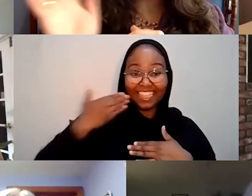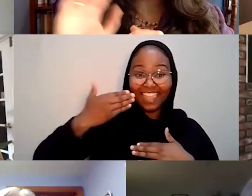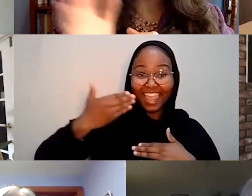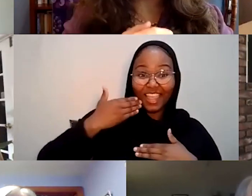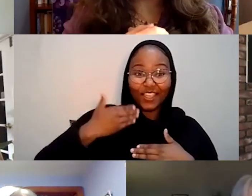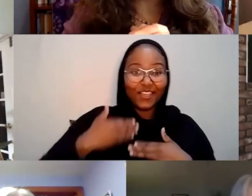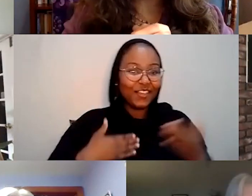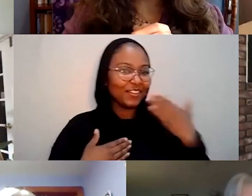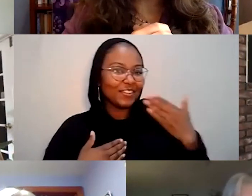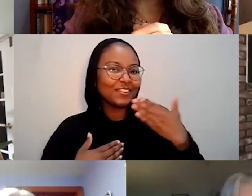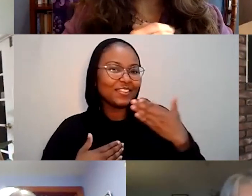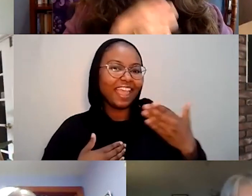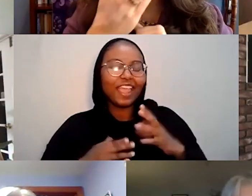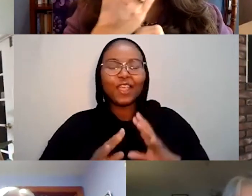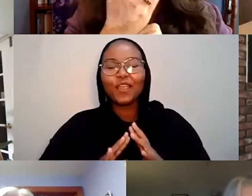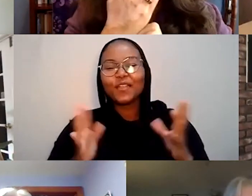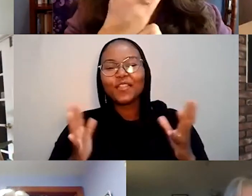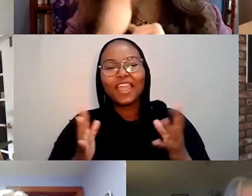everyone. This was such a pleasure.